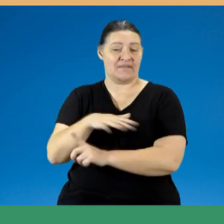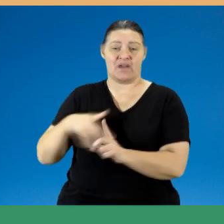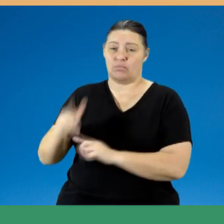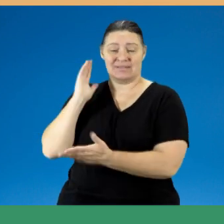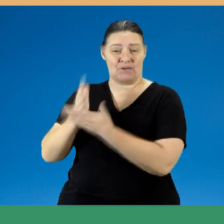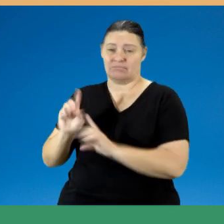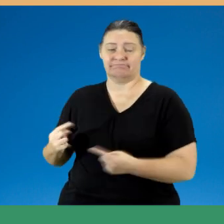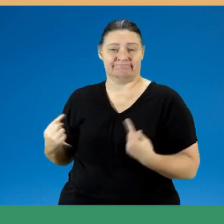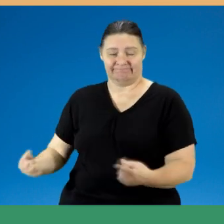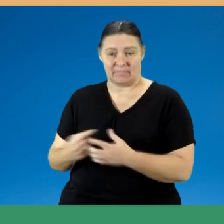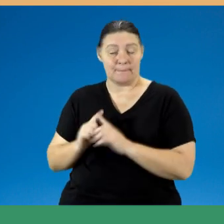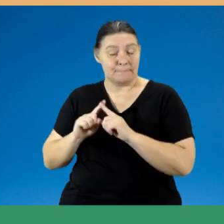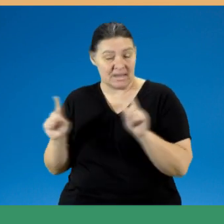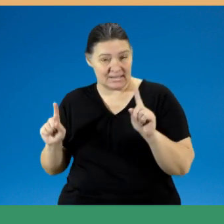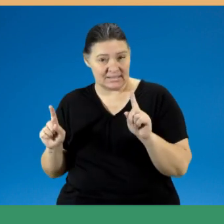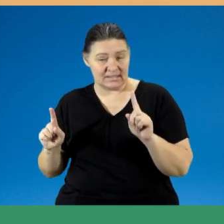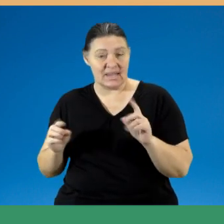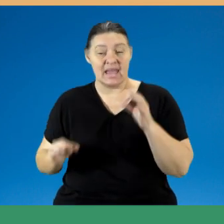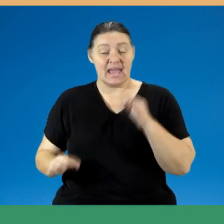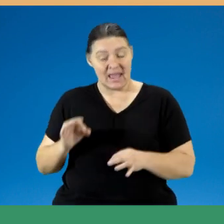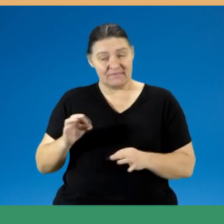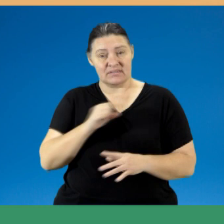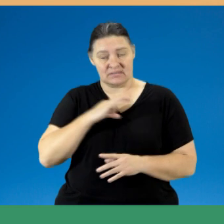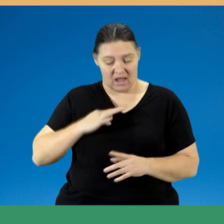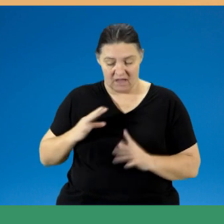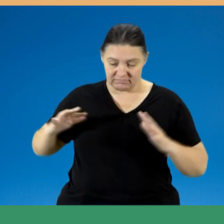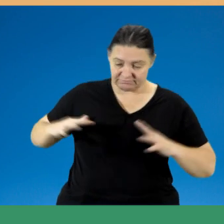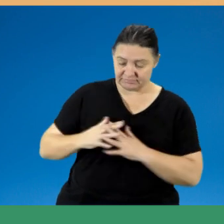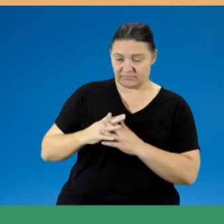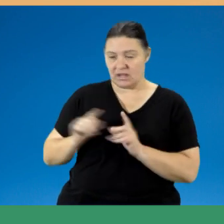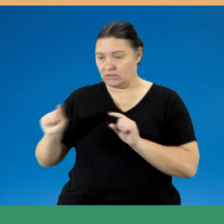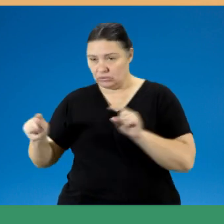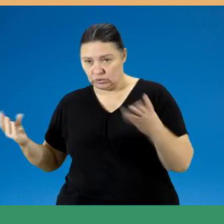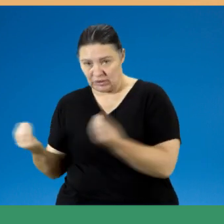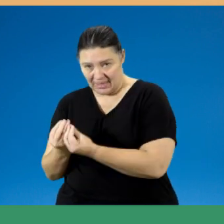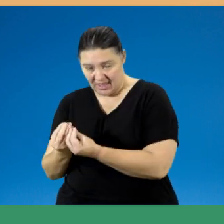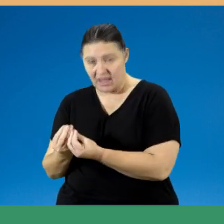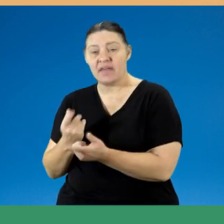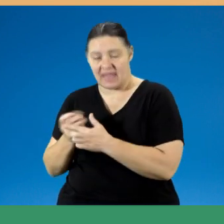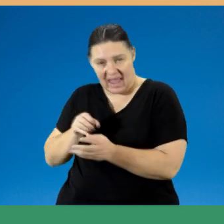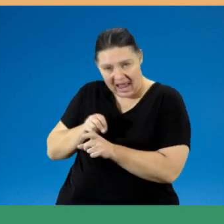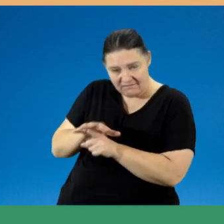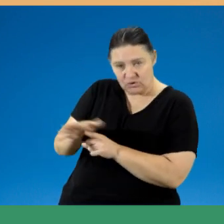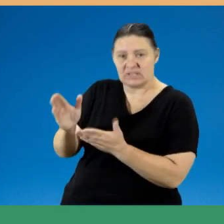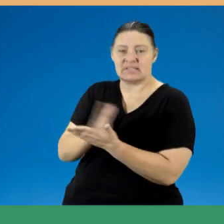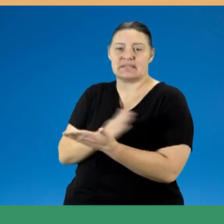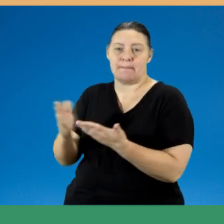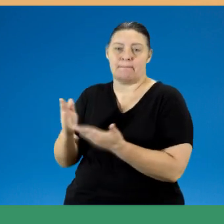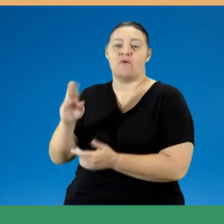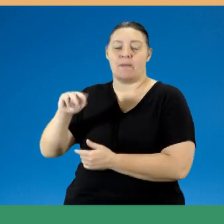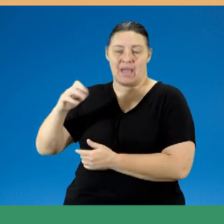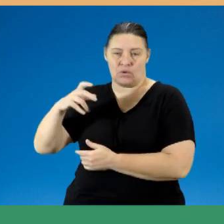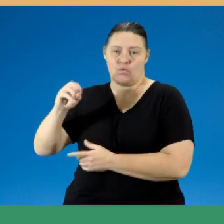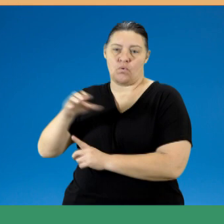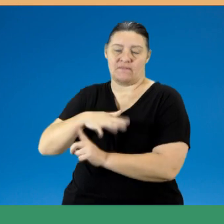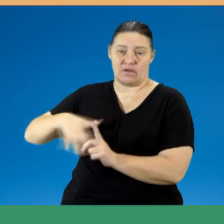environments directly. However, when entrepreneurs join forces, they can influence some aspects of the